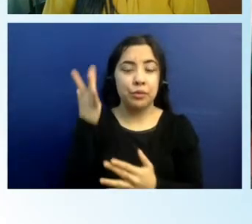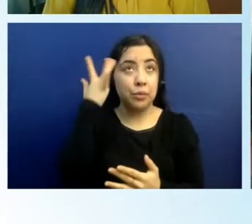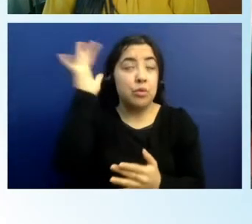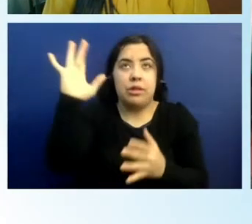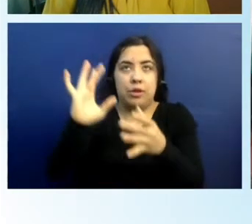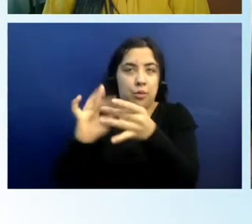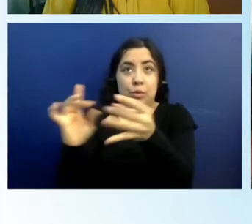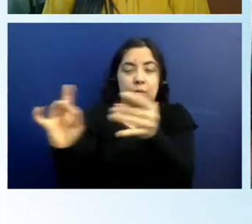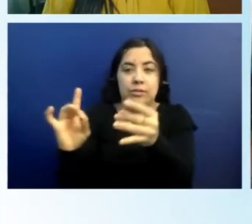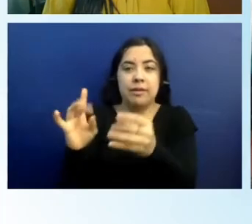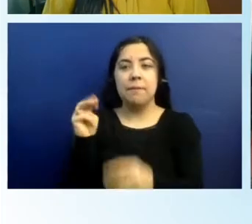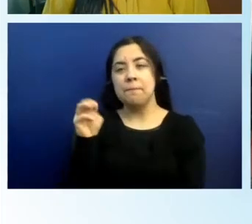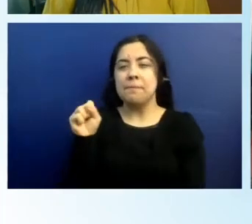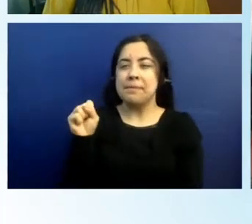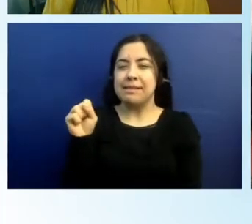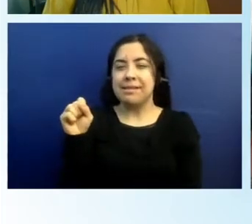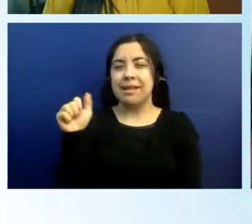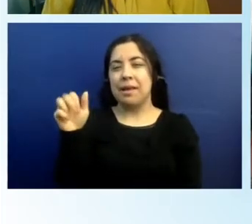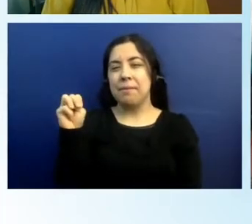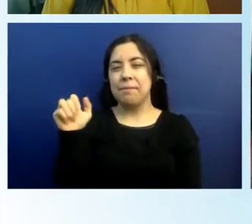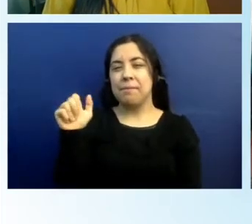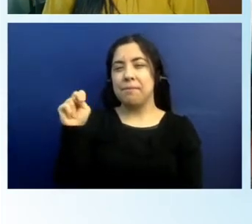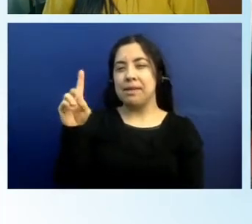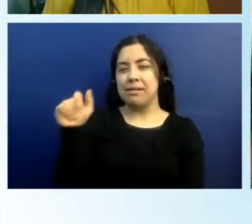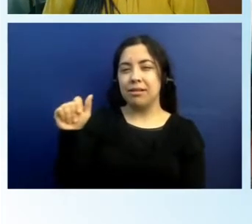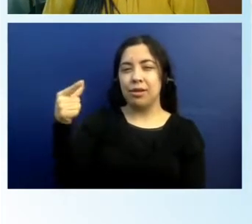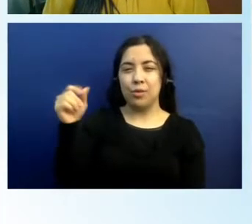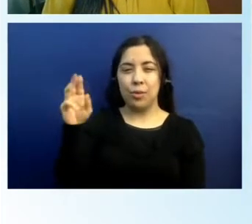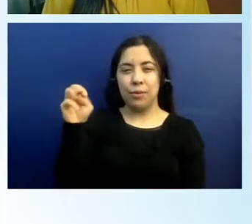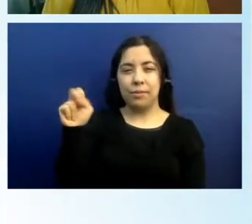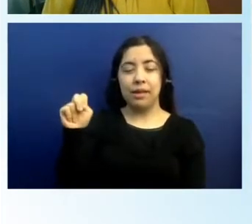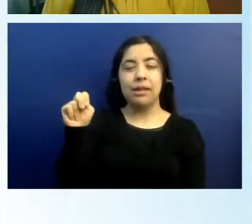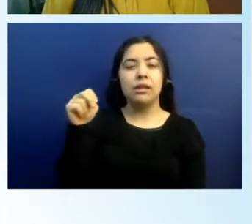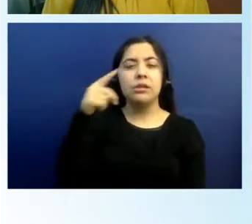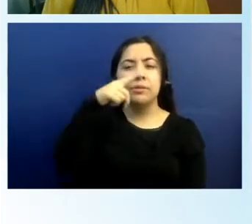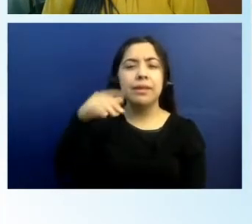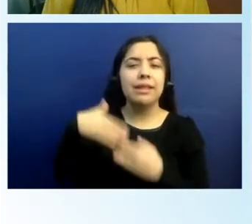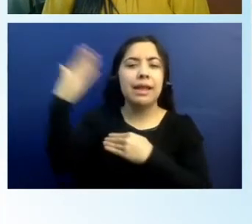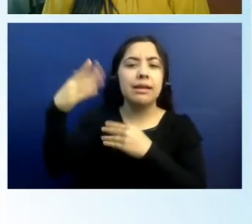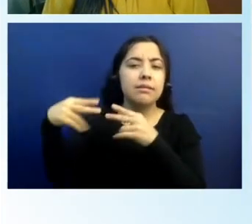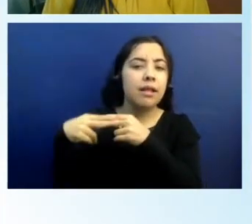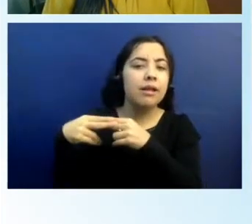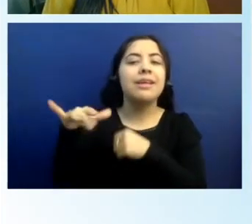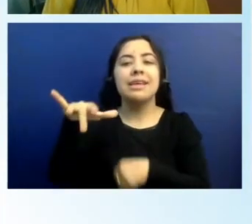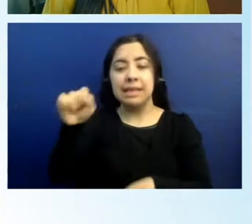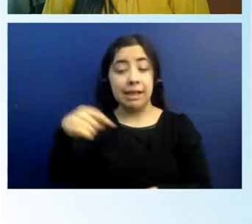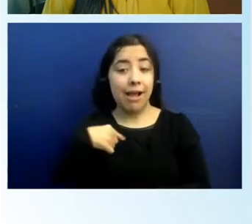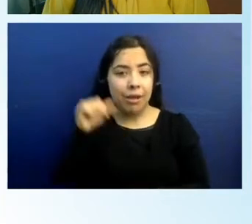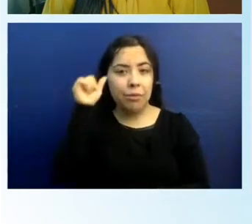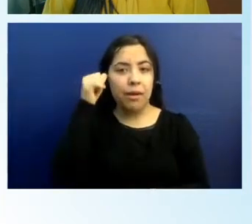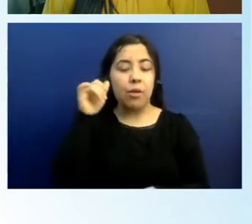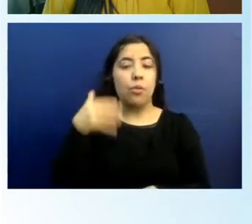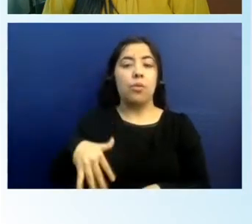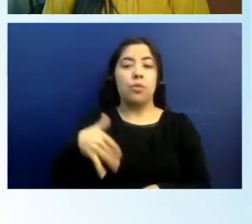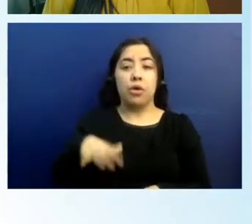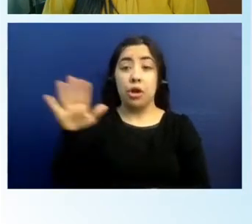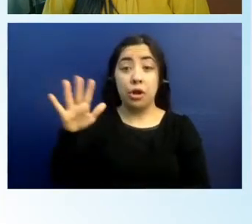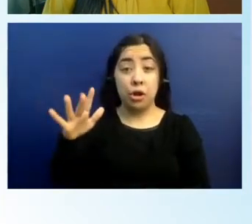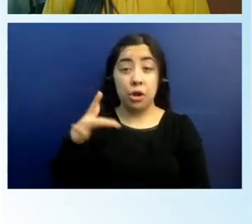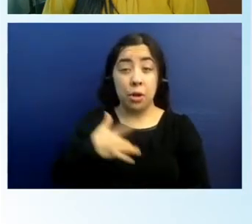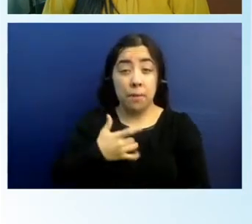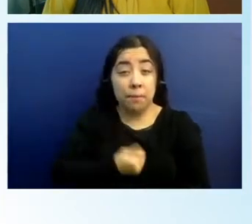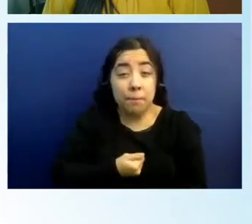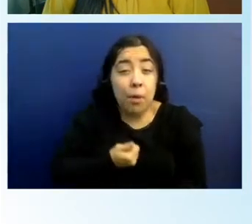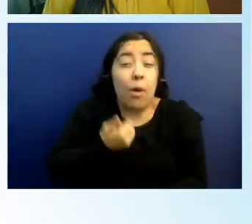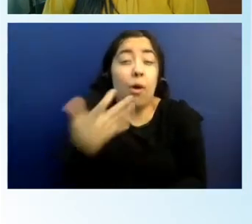Miss Amanda Gorman. If we can go to the next slide. I'm reminded of the poem that she delivered during